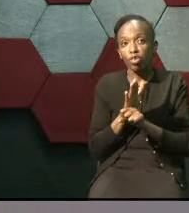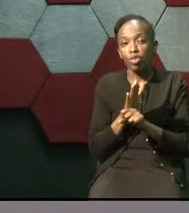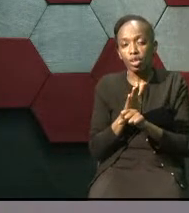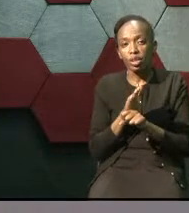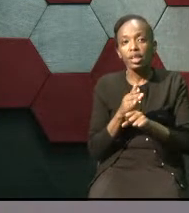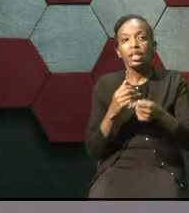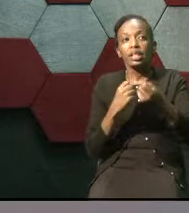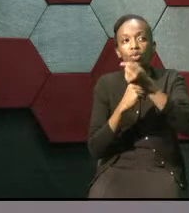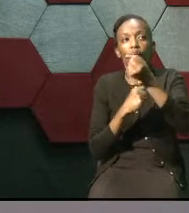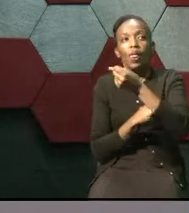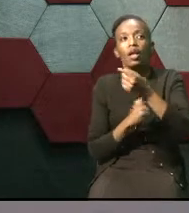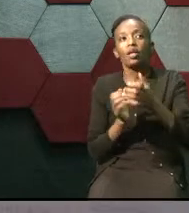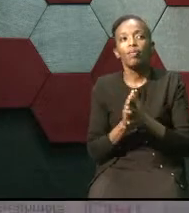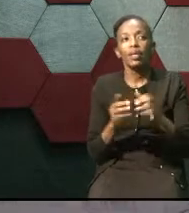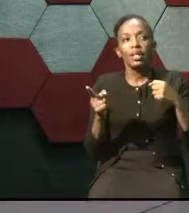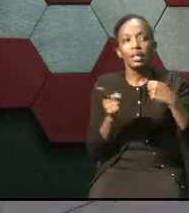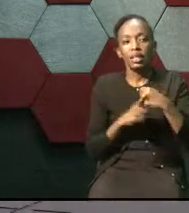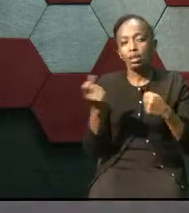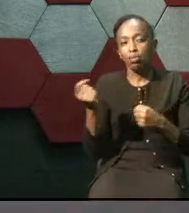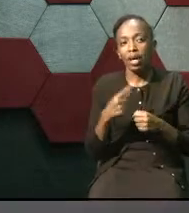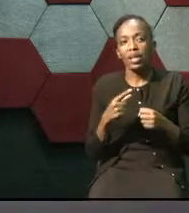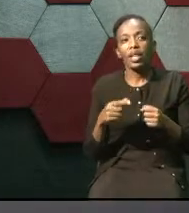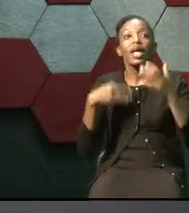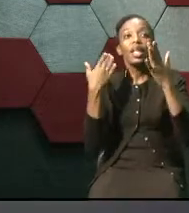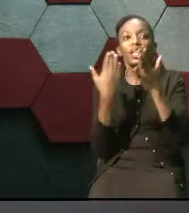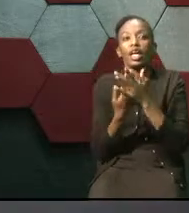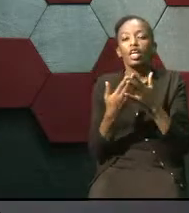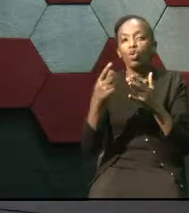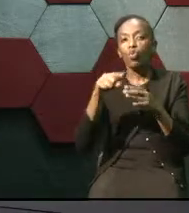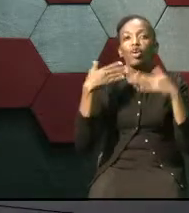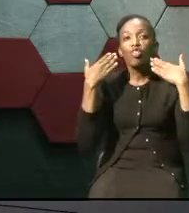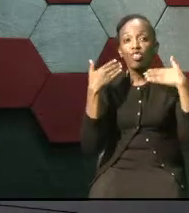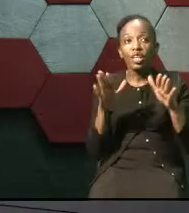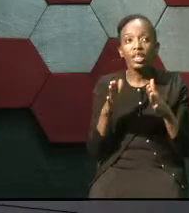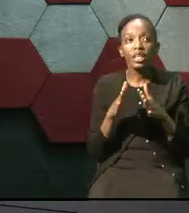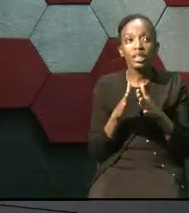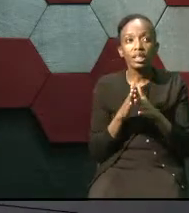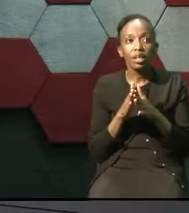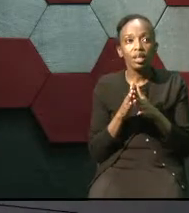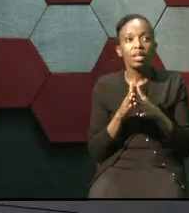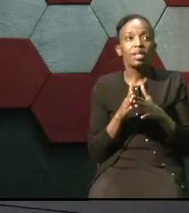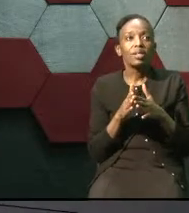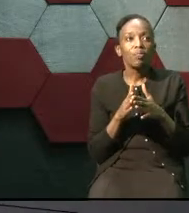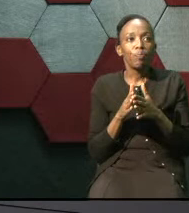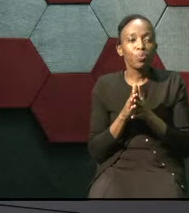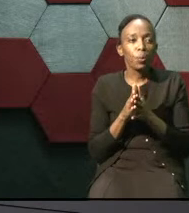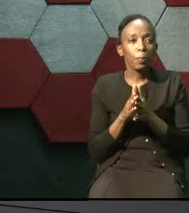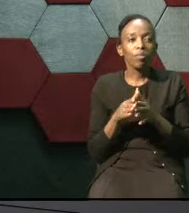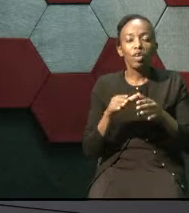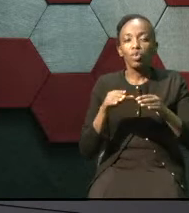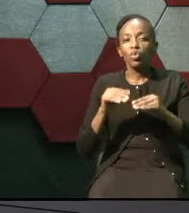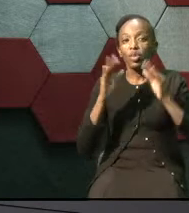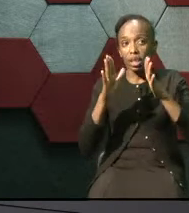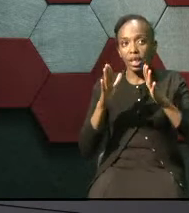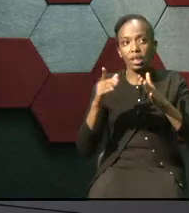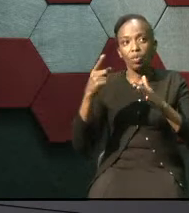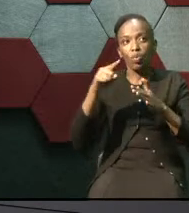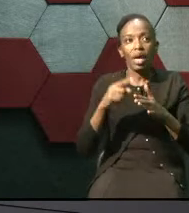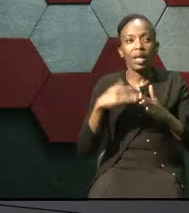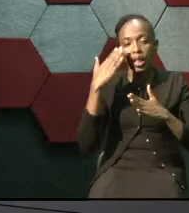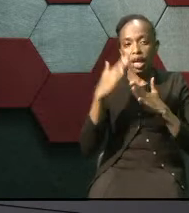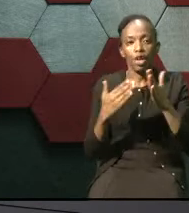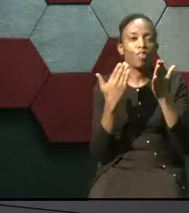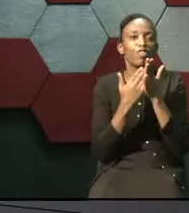6 months. That's also coming. Thank you, Moringa School. We are done. So let's go wide, because we are at the